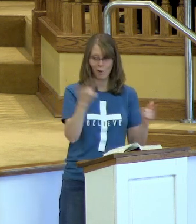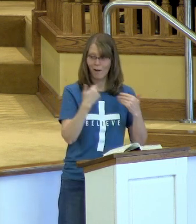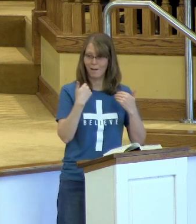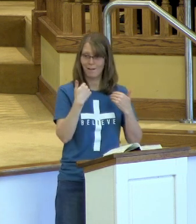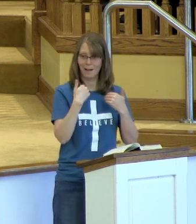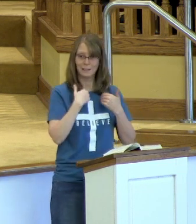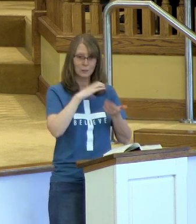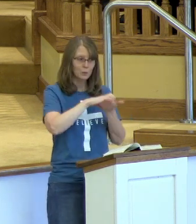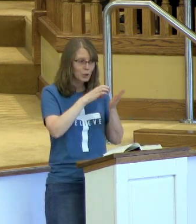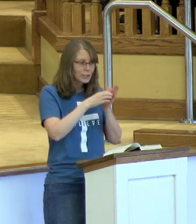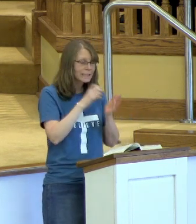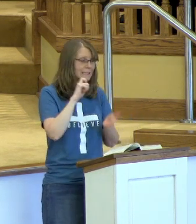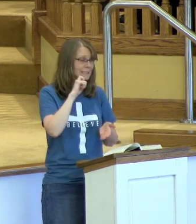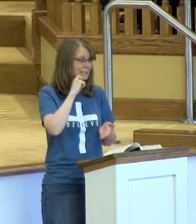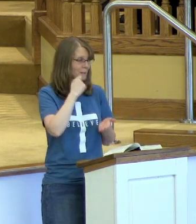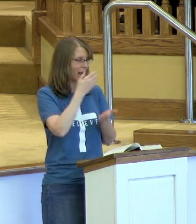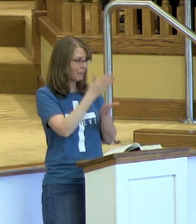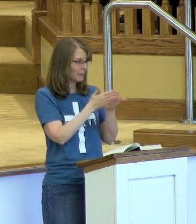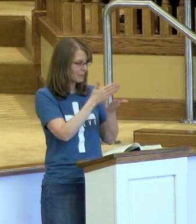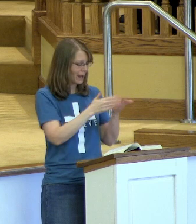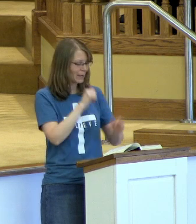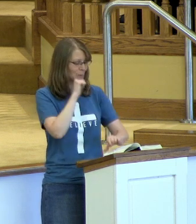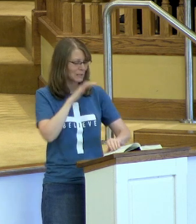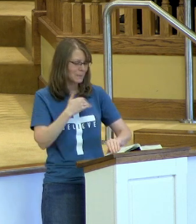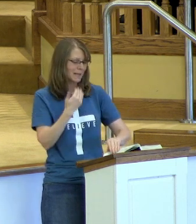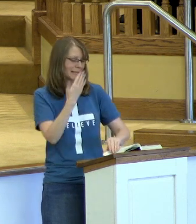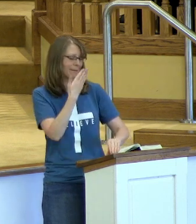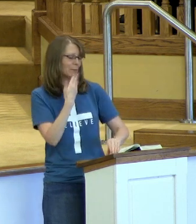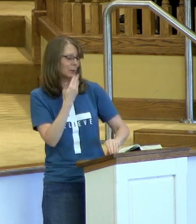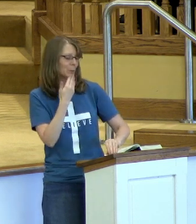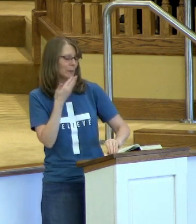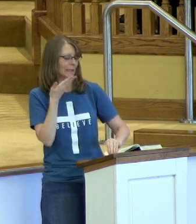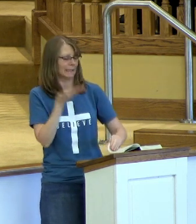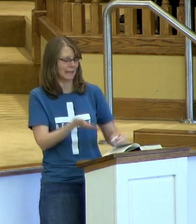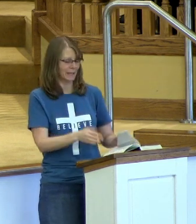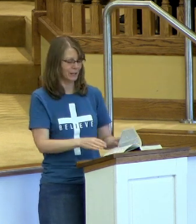pie. And what a blessing it was to be around that sweetness there.